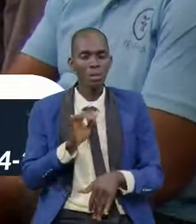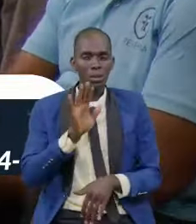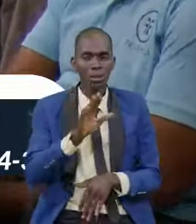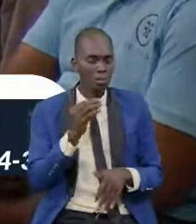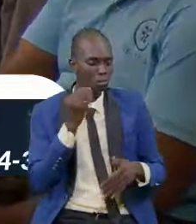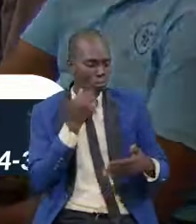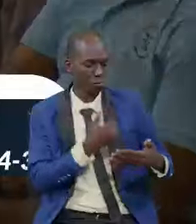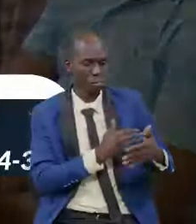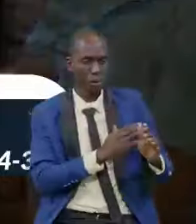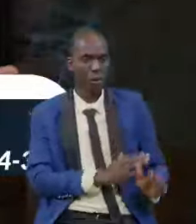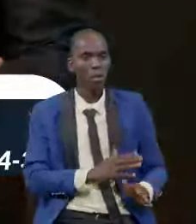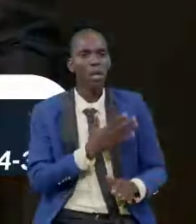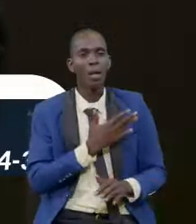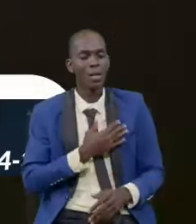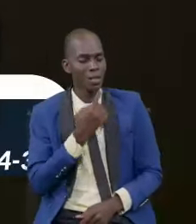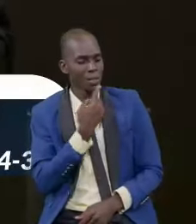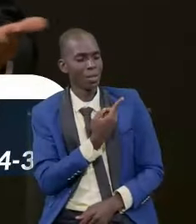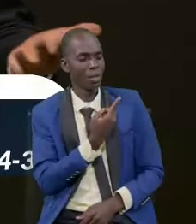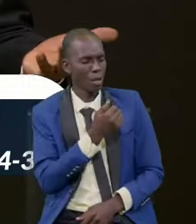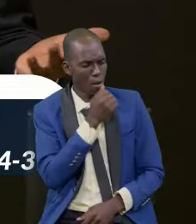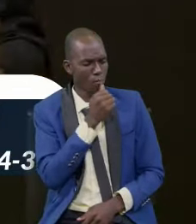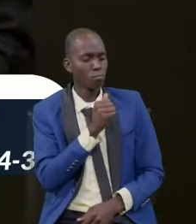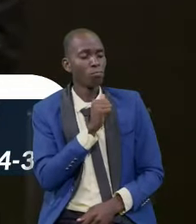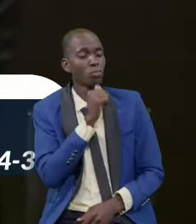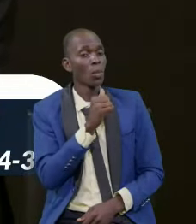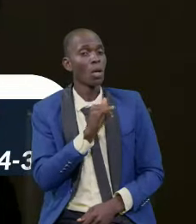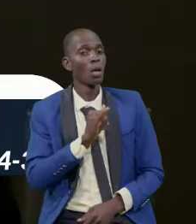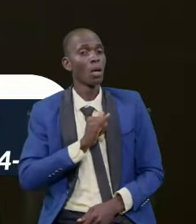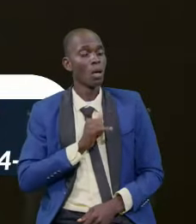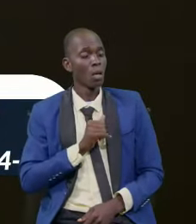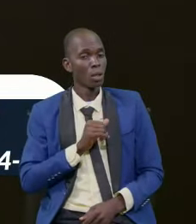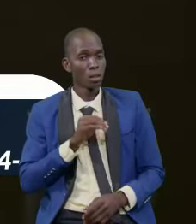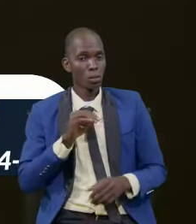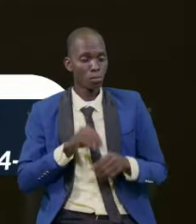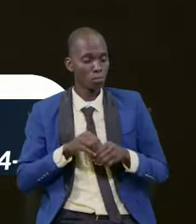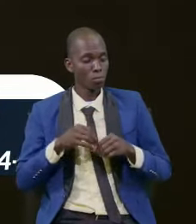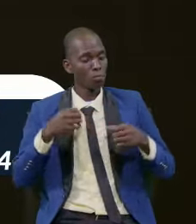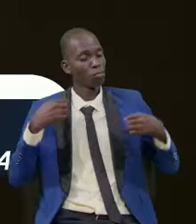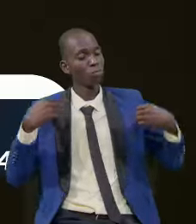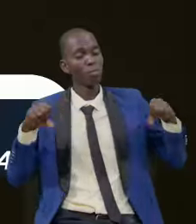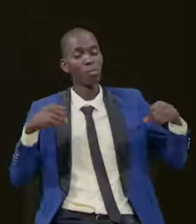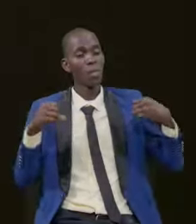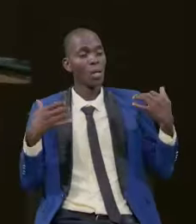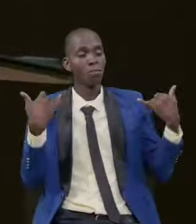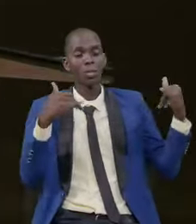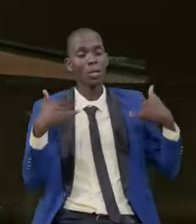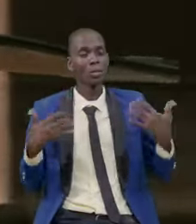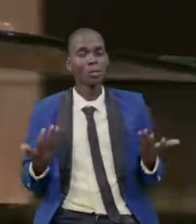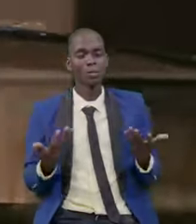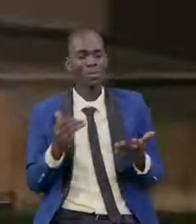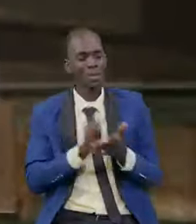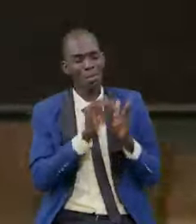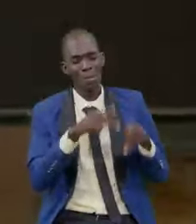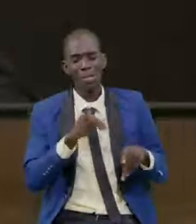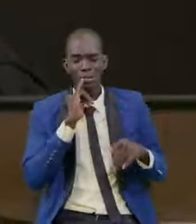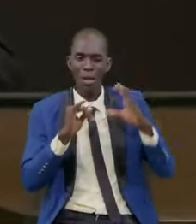neighbor and saith, am not I in sport? A mad man is